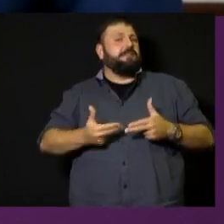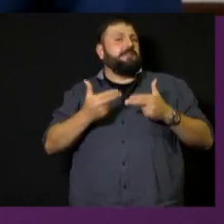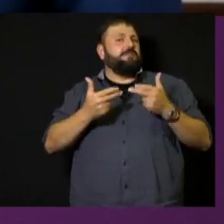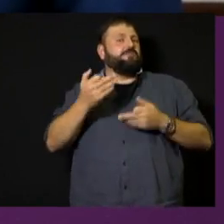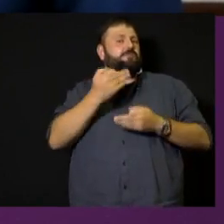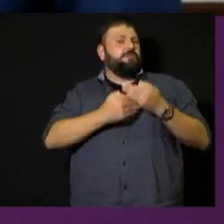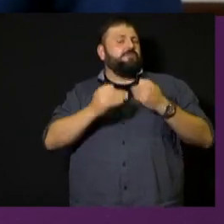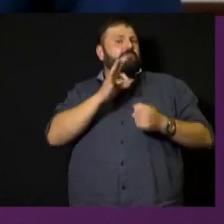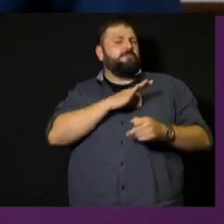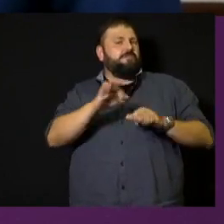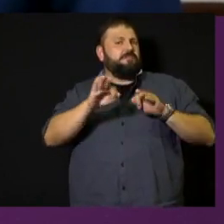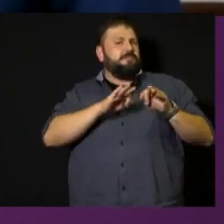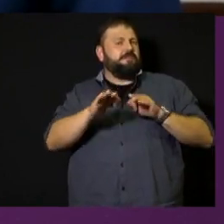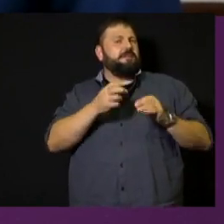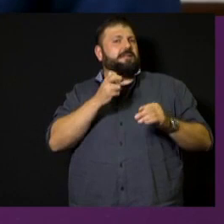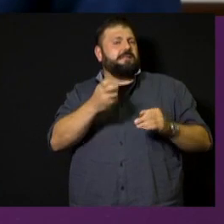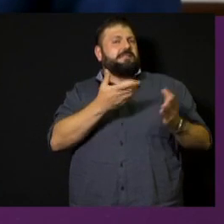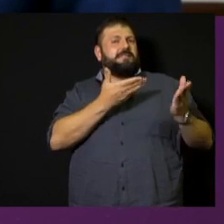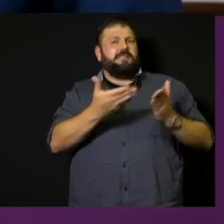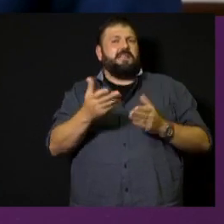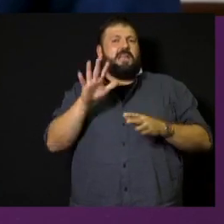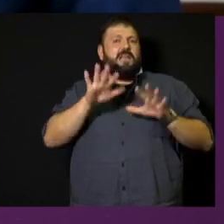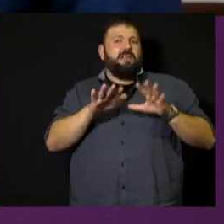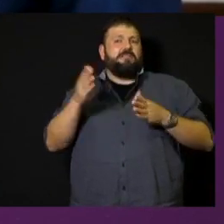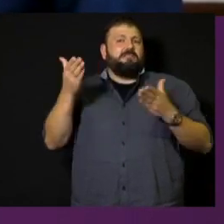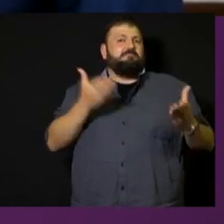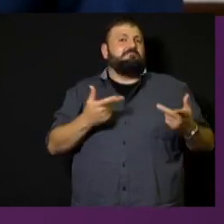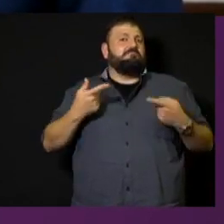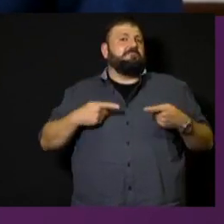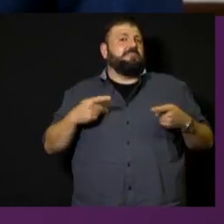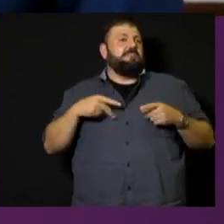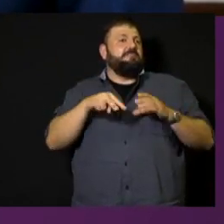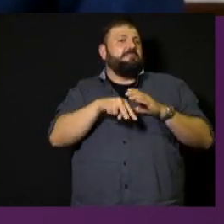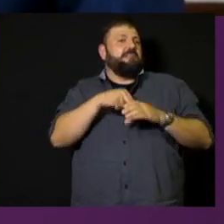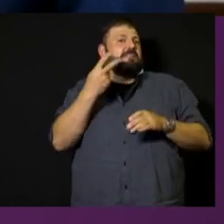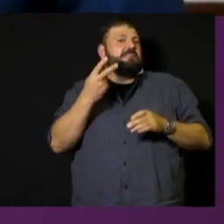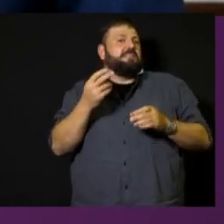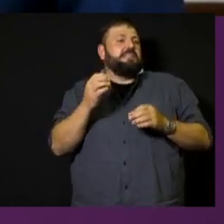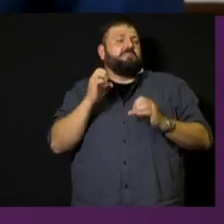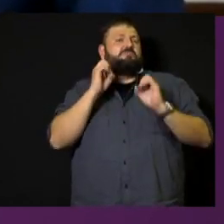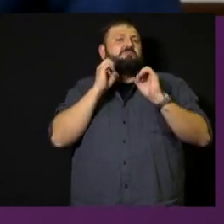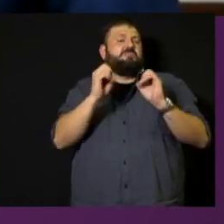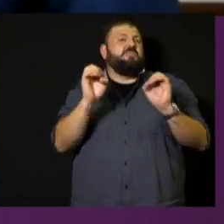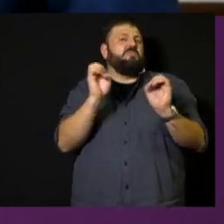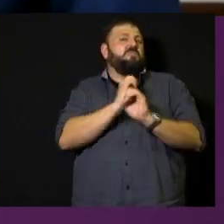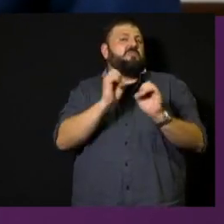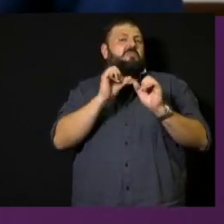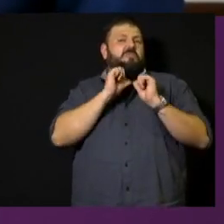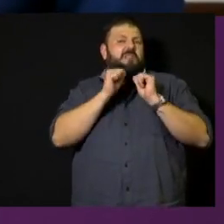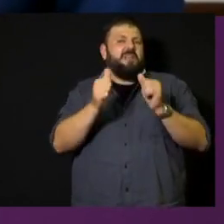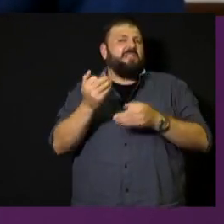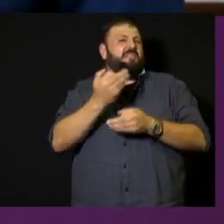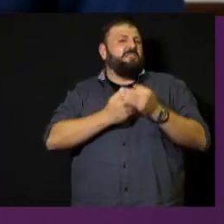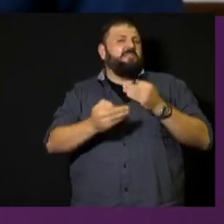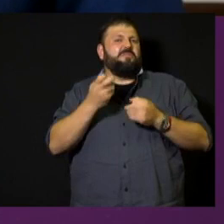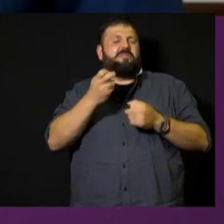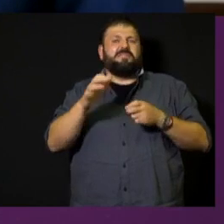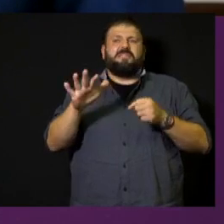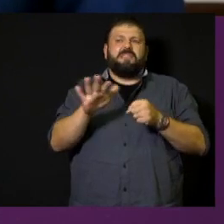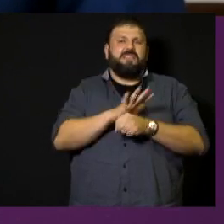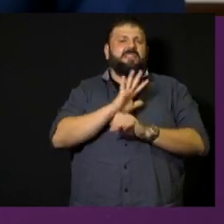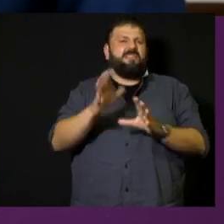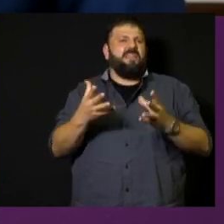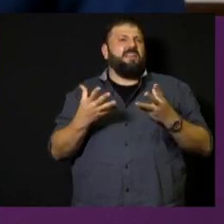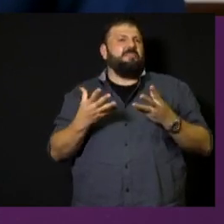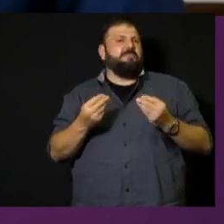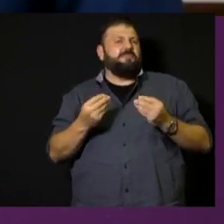business, especially when you start with nothing, suddenly you start to get things. The fridge